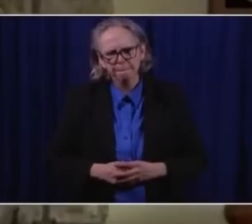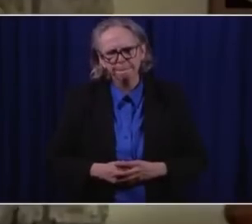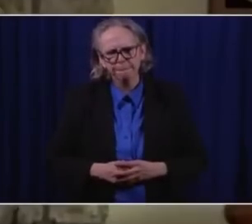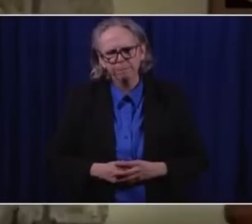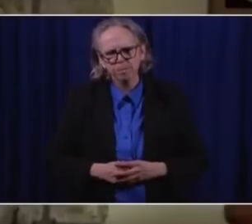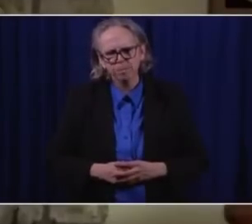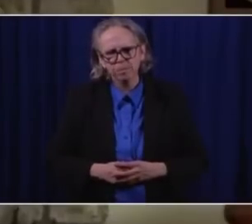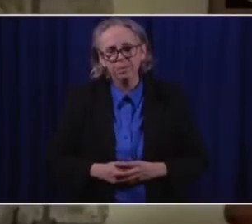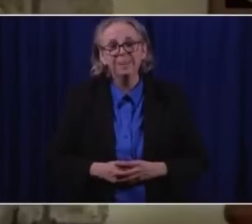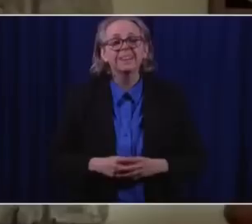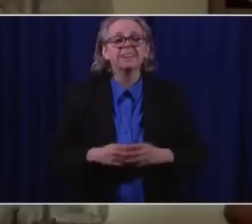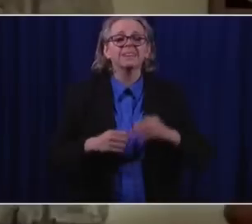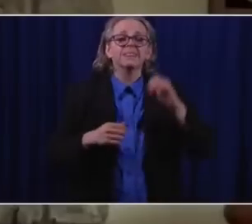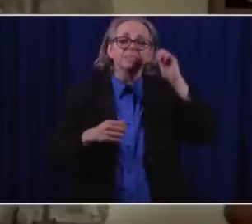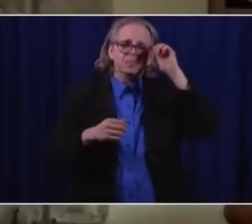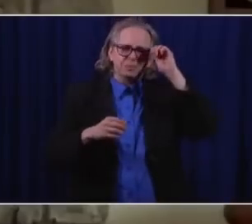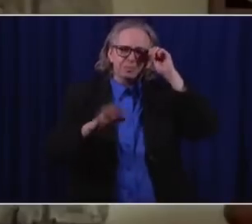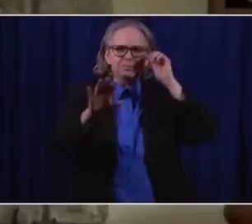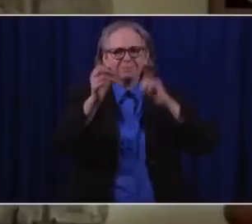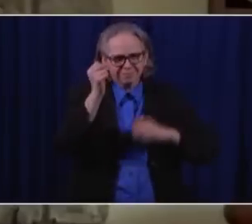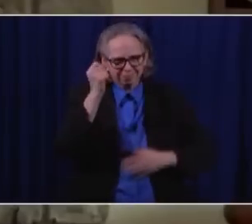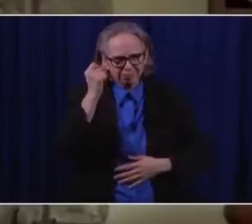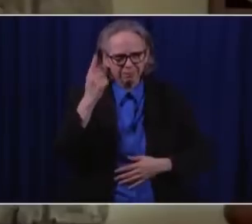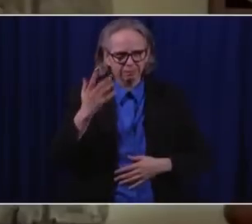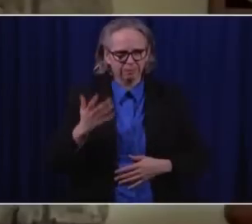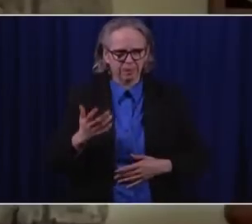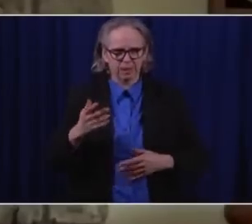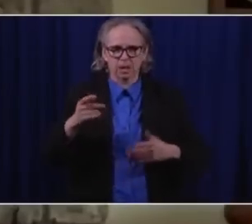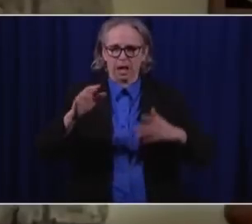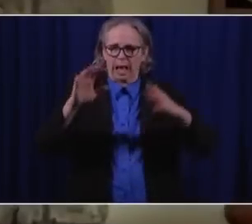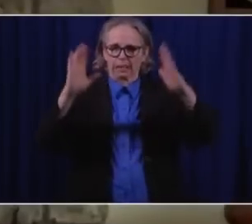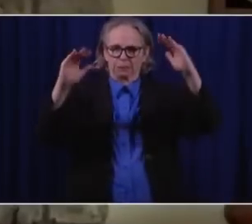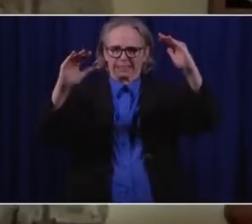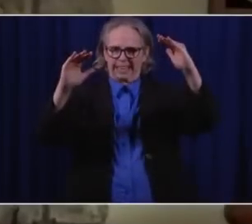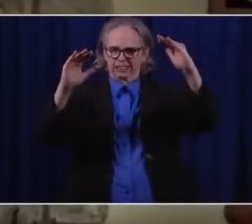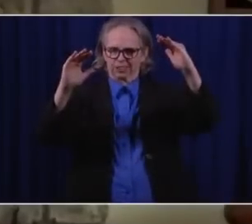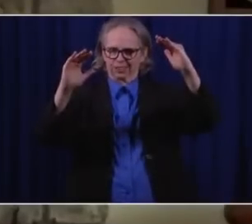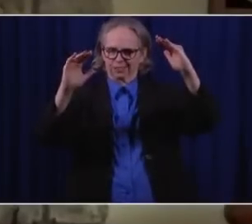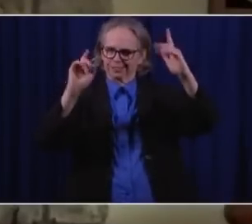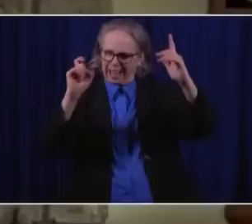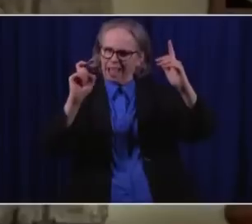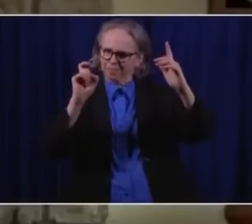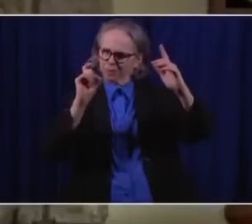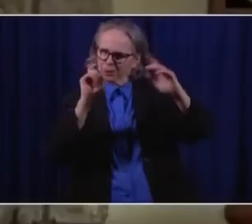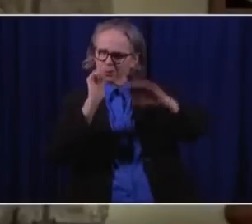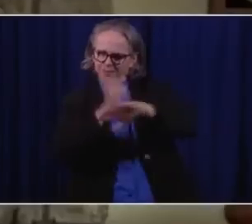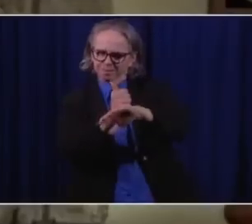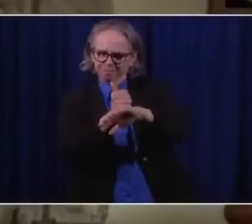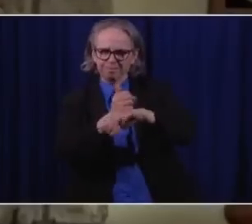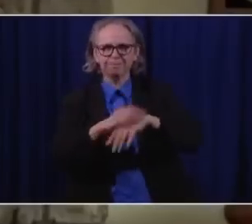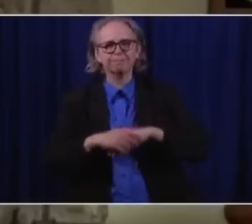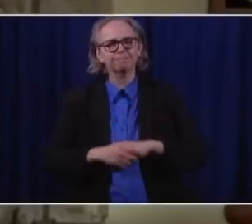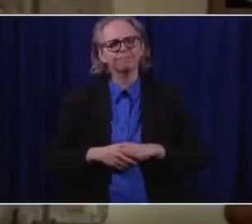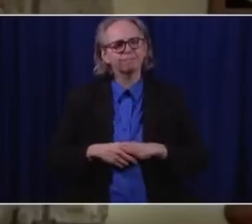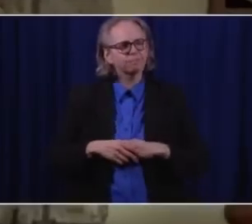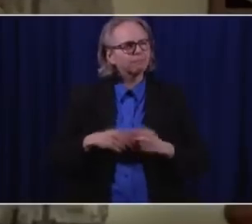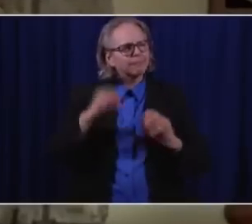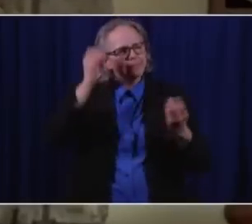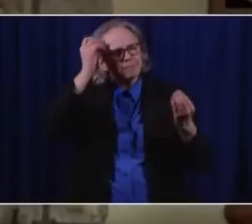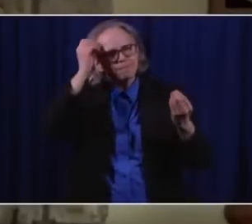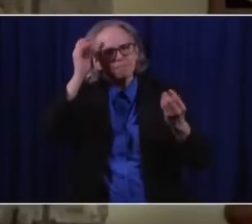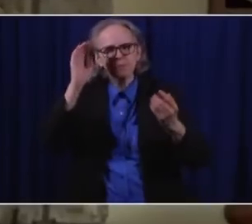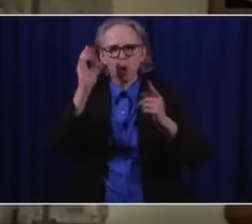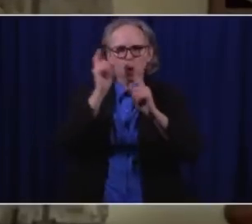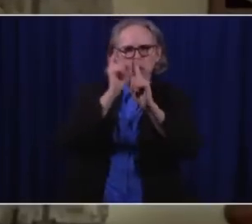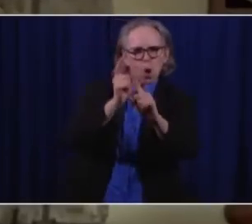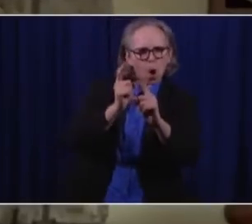set up a bar. And I think Ohioans understand the gravity of the situation that we're in.